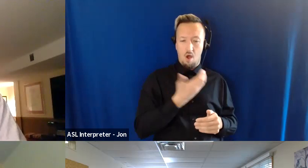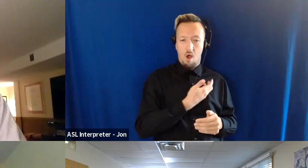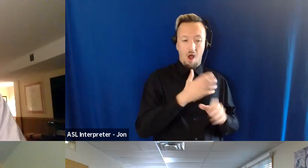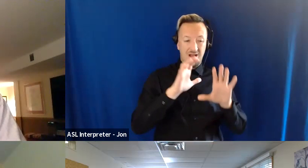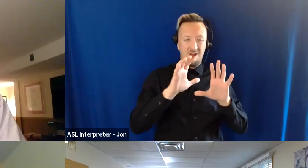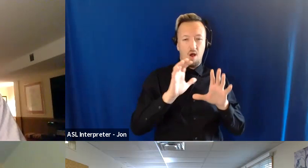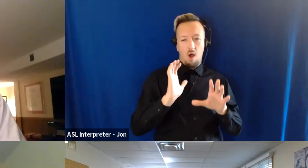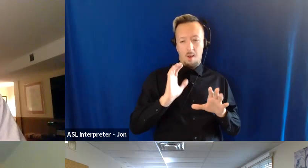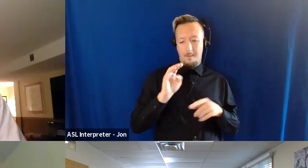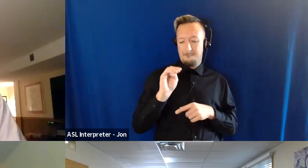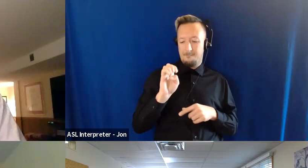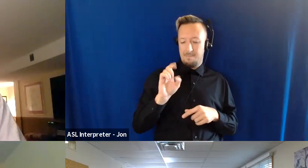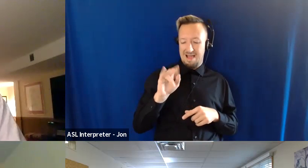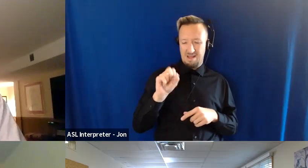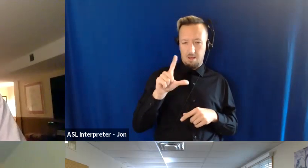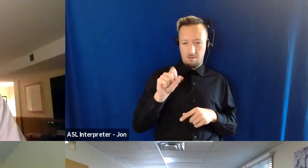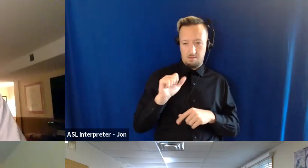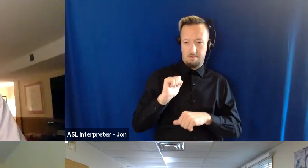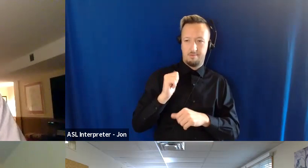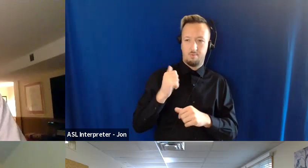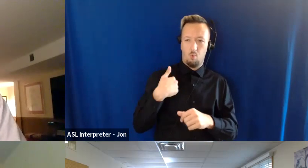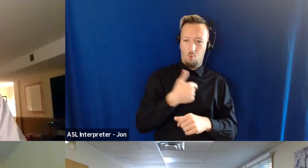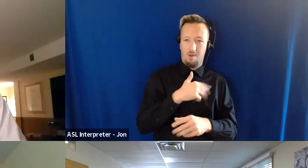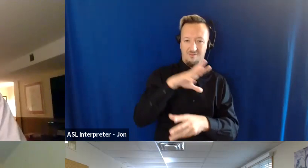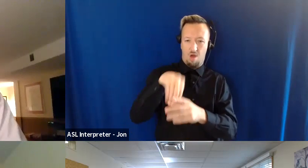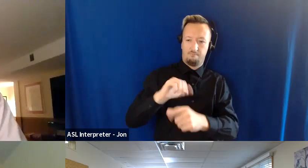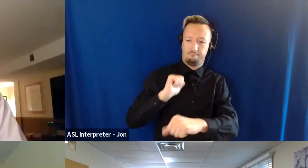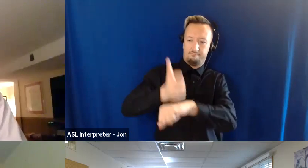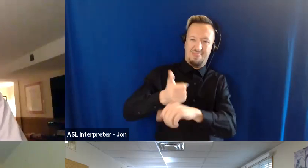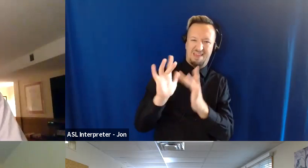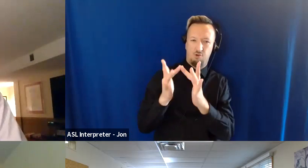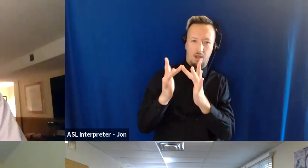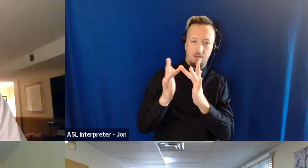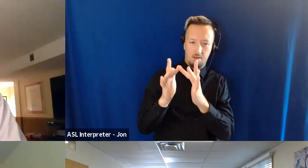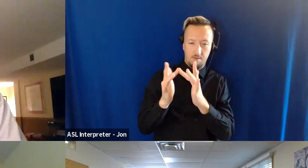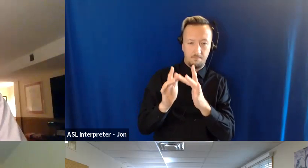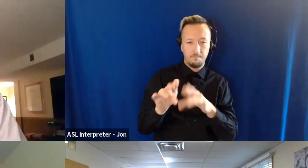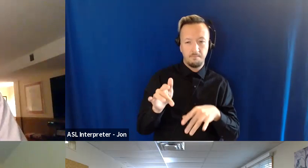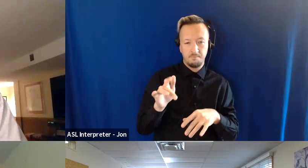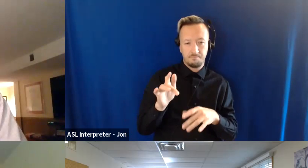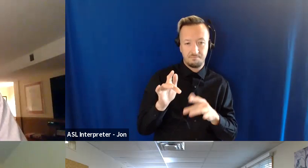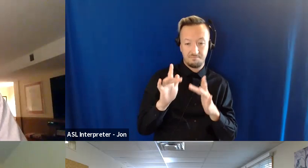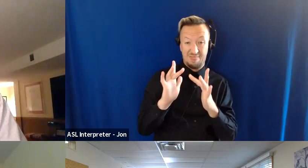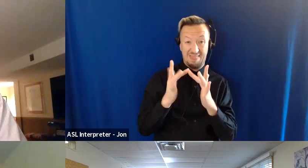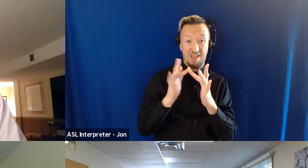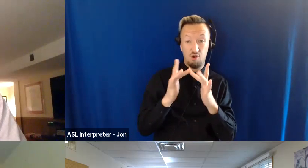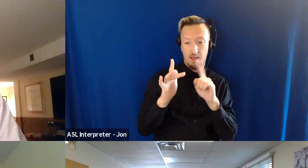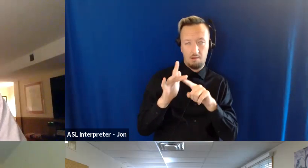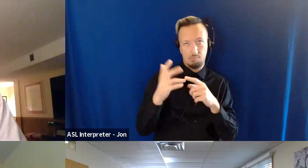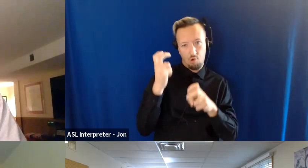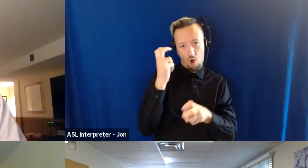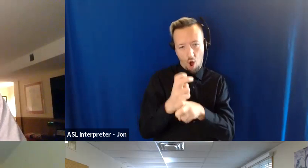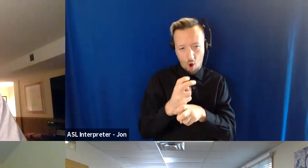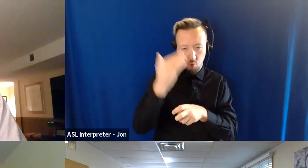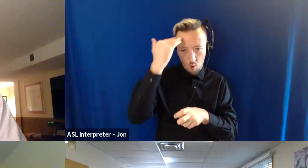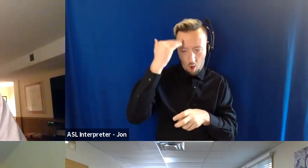internet has really made it very hard to discern what is true and what is